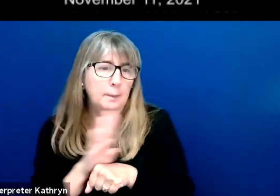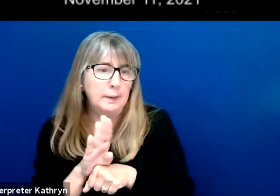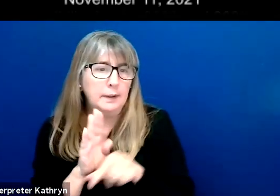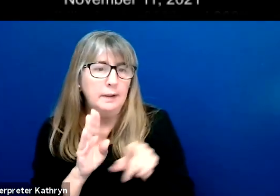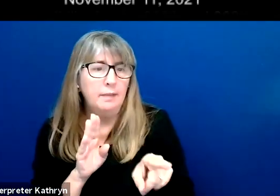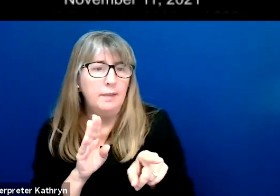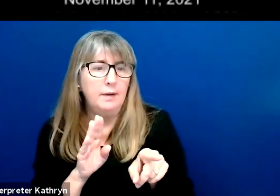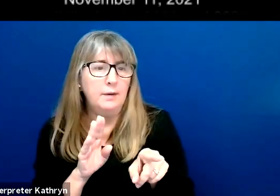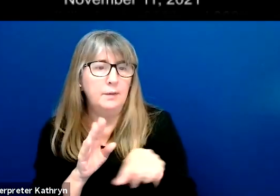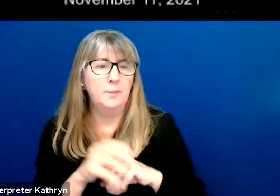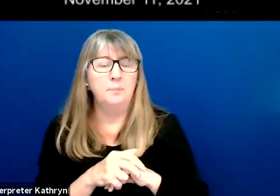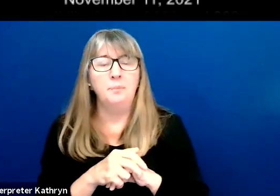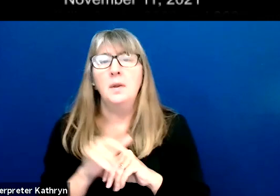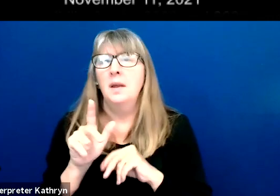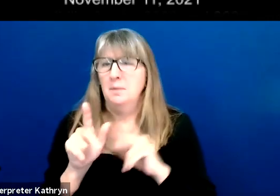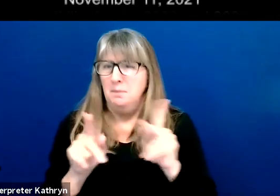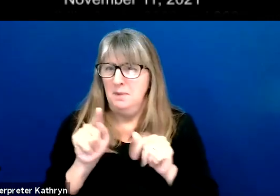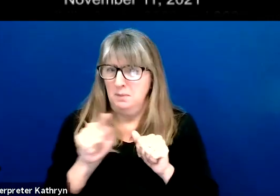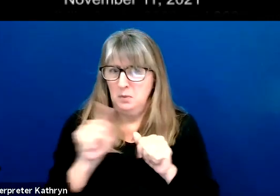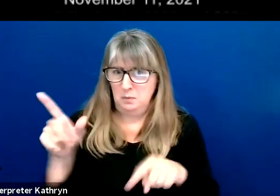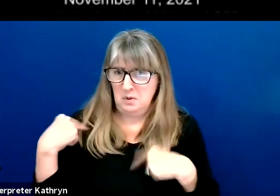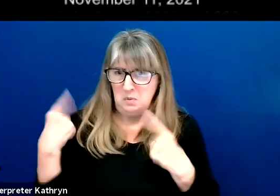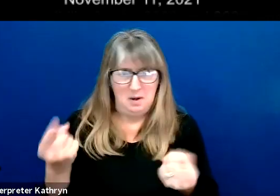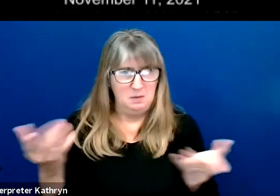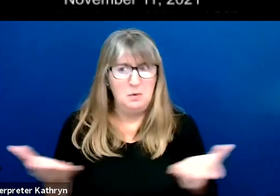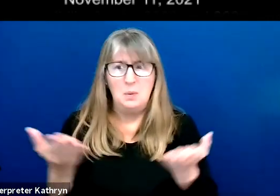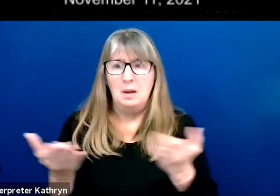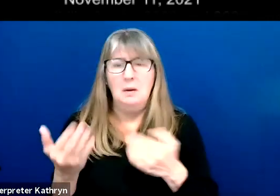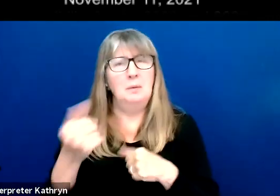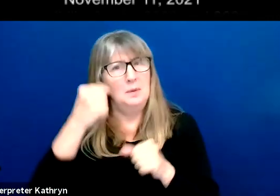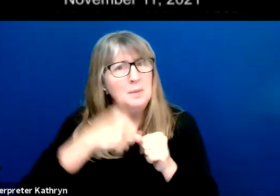the old timers in the crowd may remember the fish tanks, the